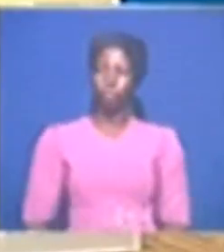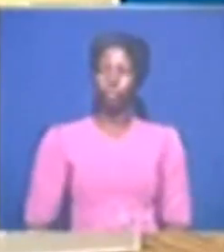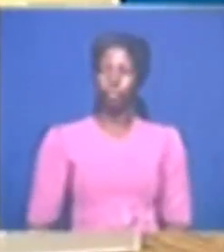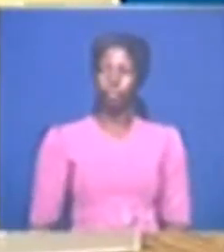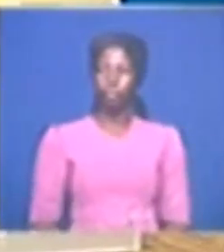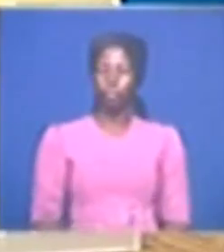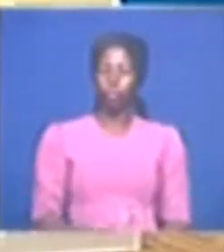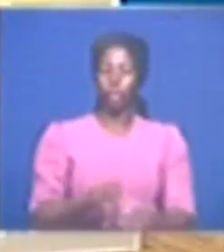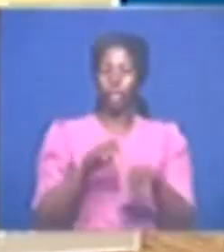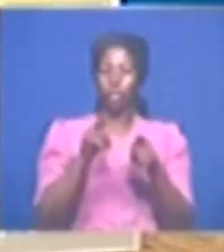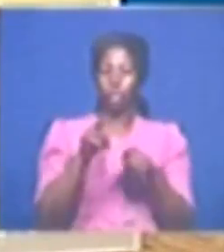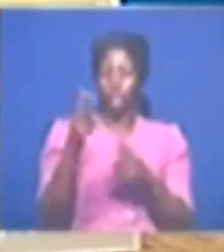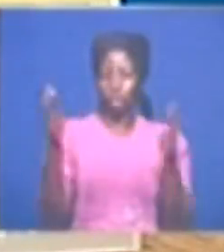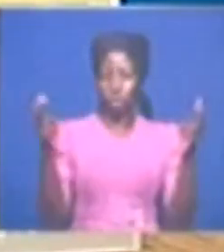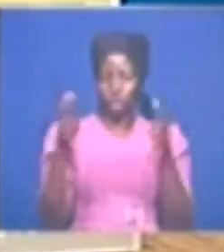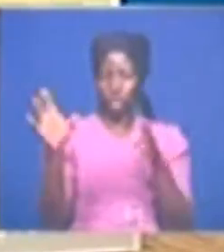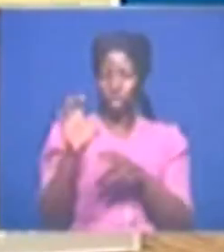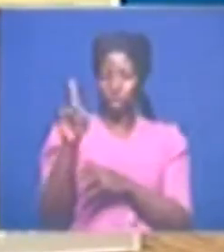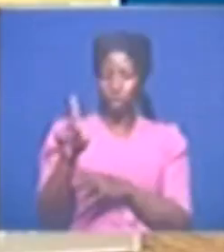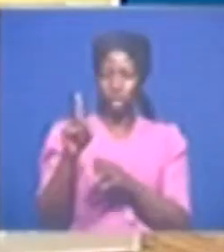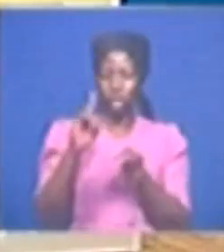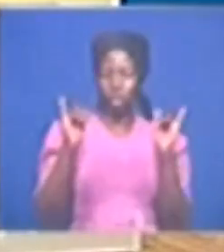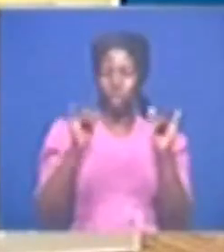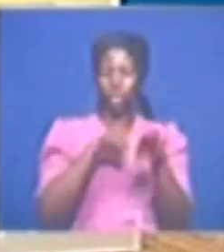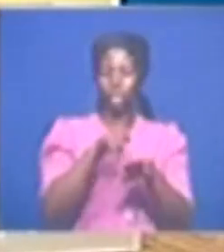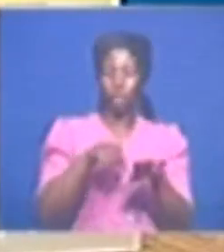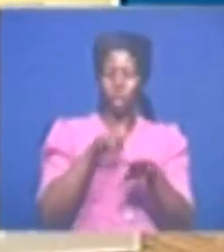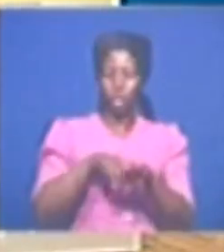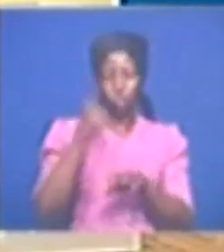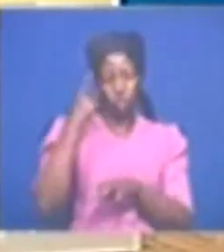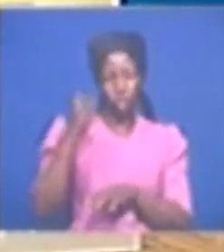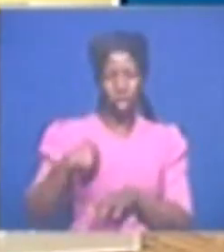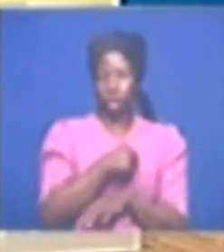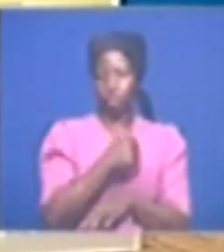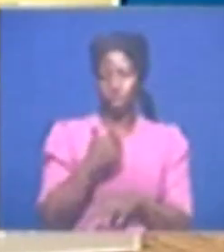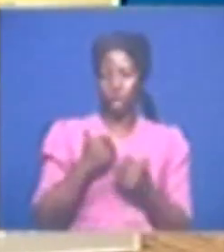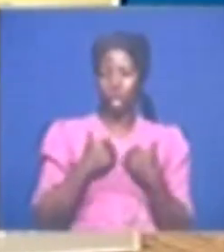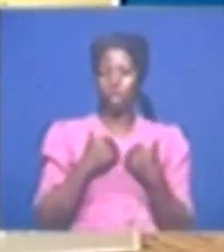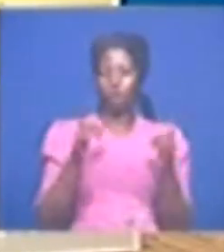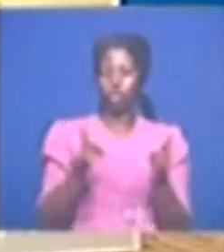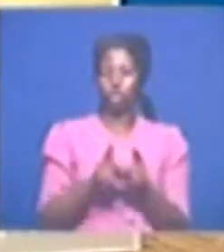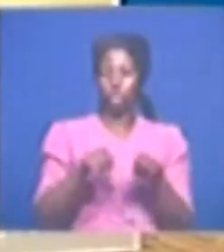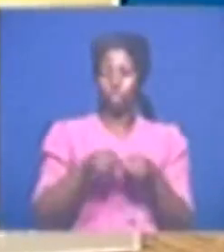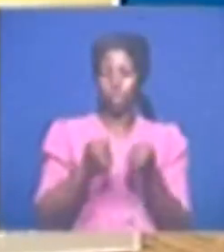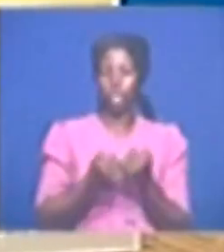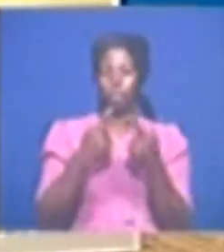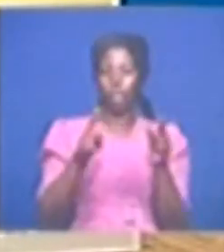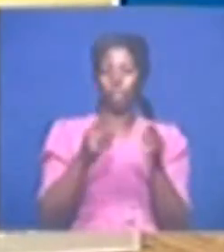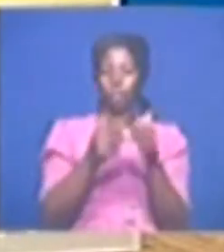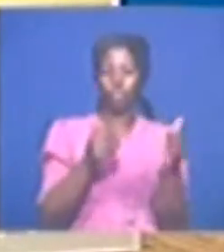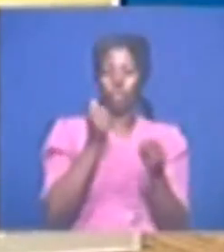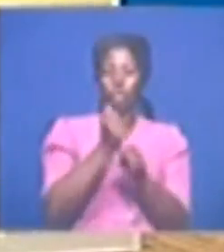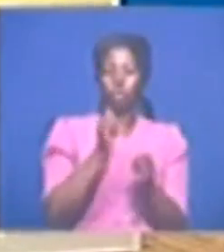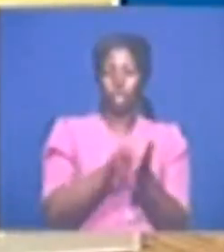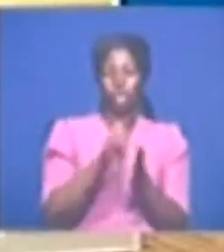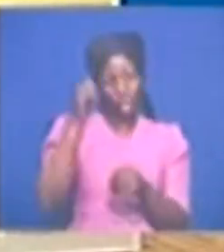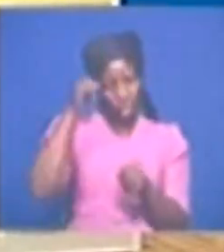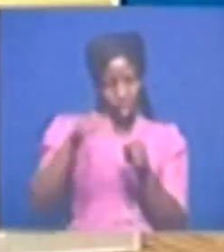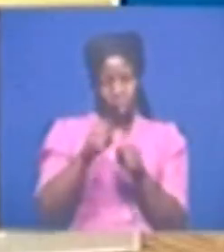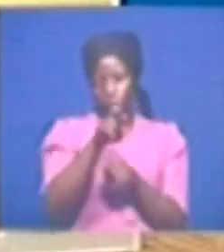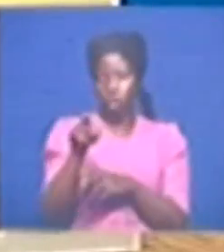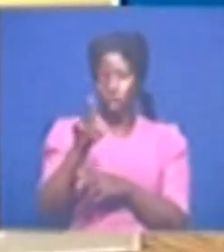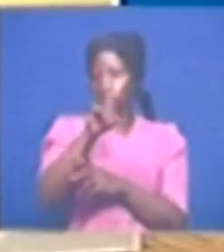Well, you are watching Channel 1 NewsHour. It's time for us to take a short break. But before we do that, a quick reminder of our opinion poll question. Tonight, we are asking